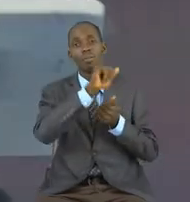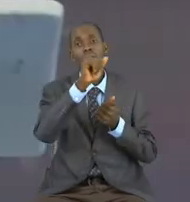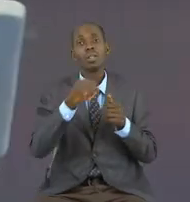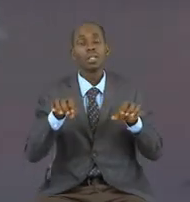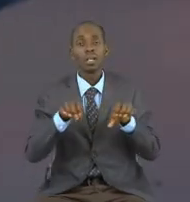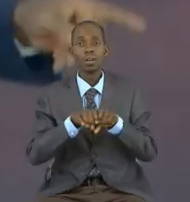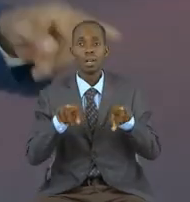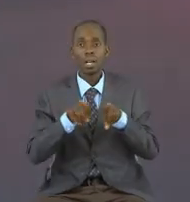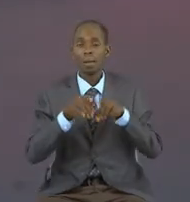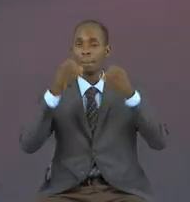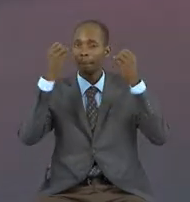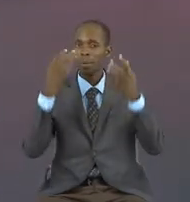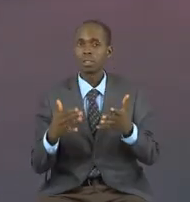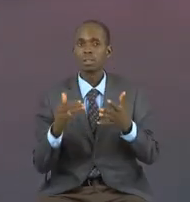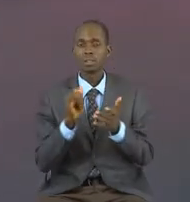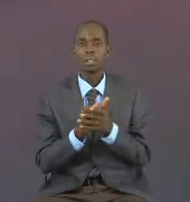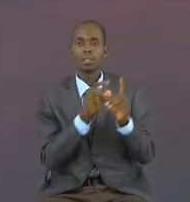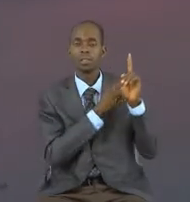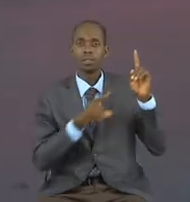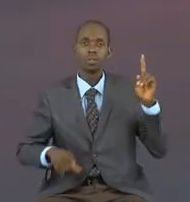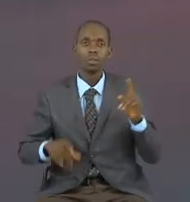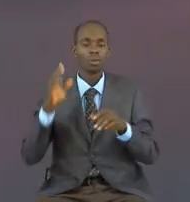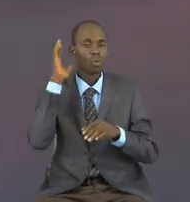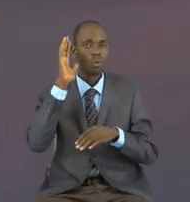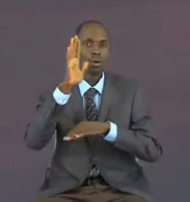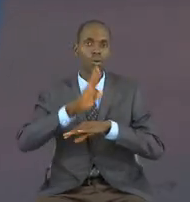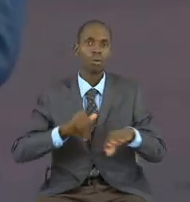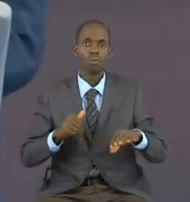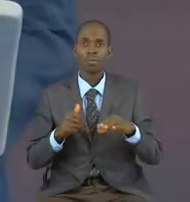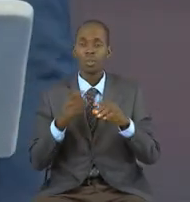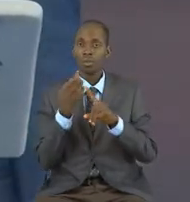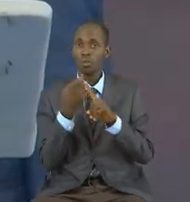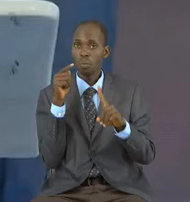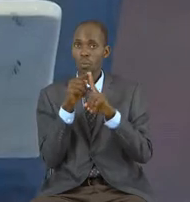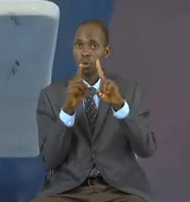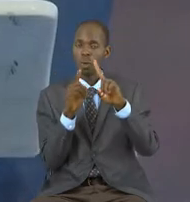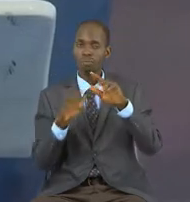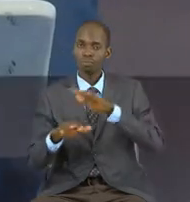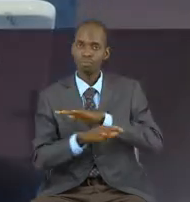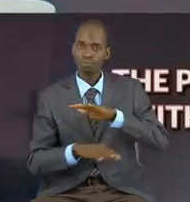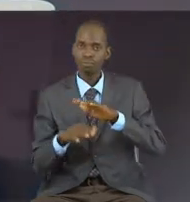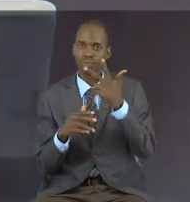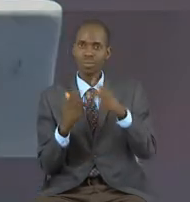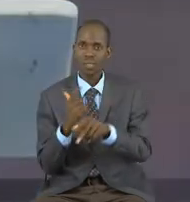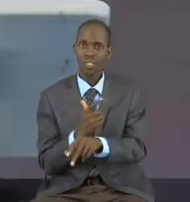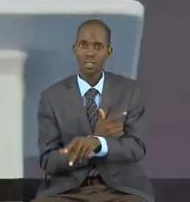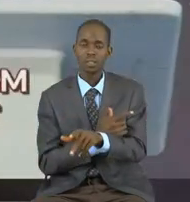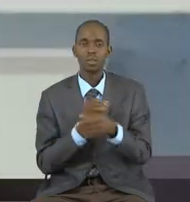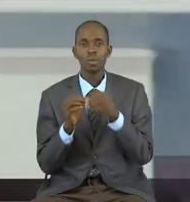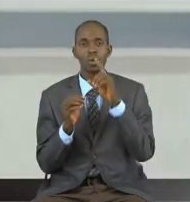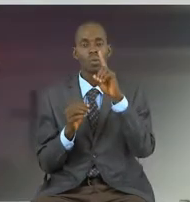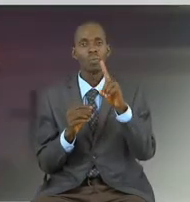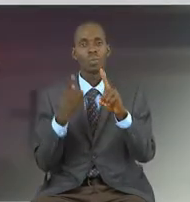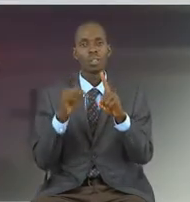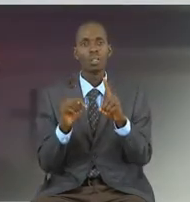the Lord our God shall call. Three things here. Number one, the promise of baptism of the